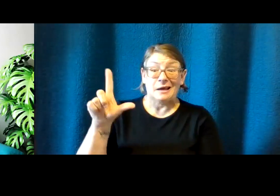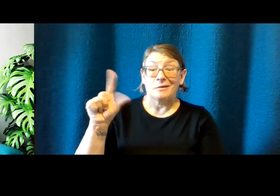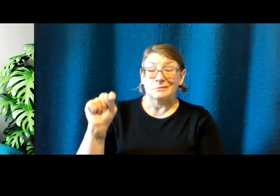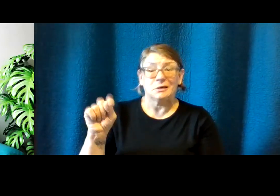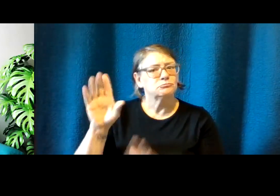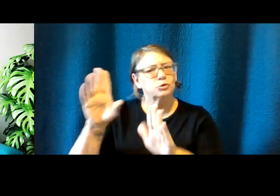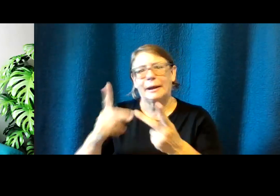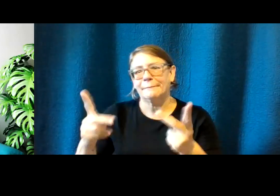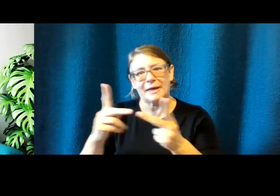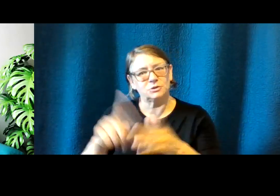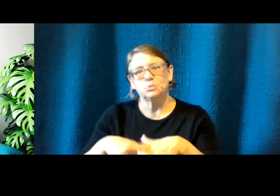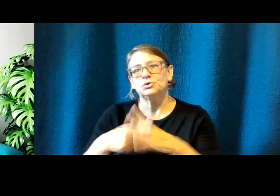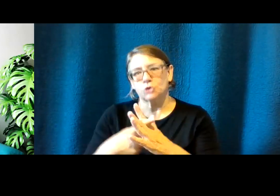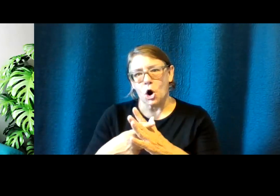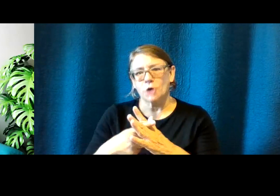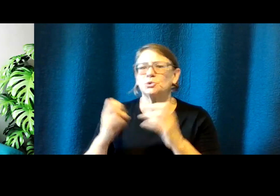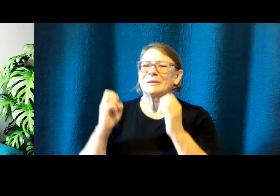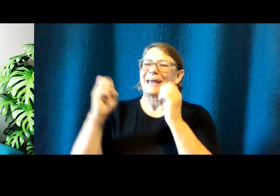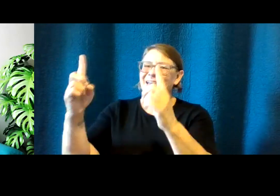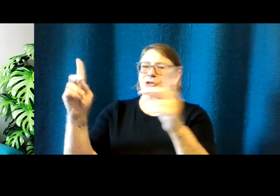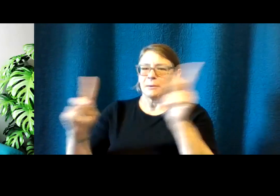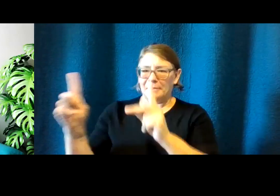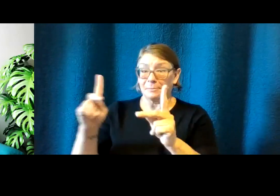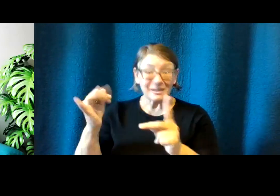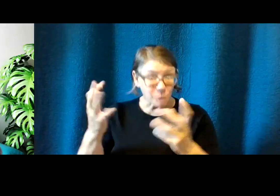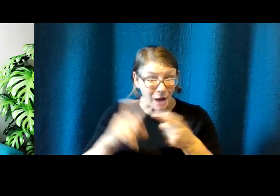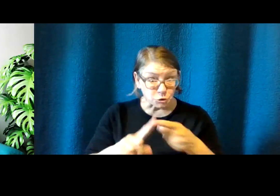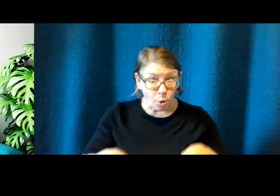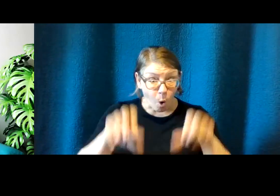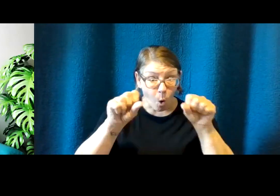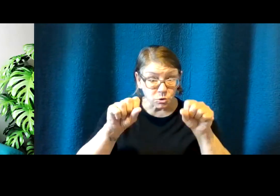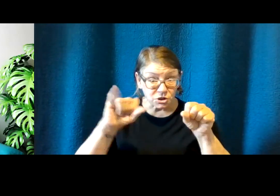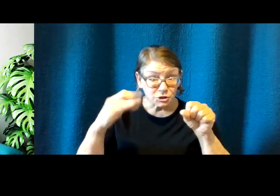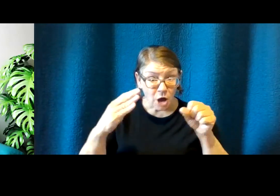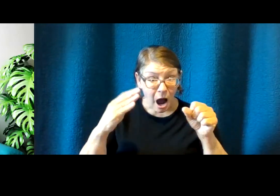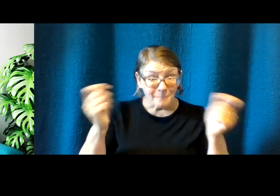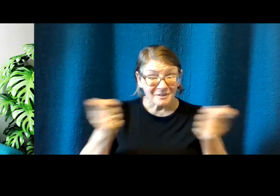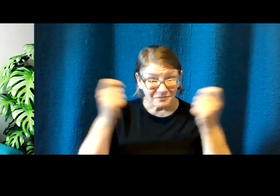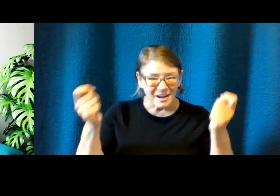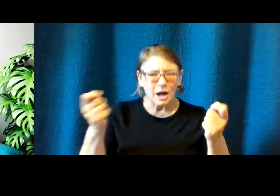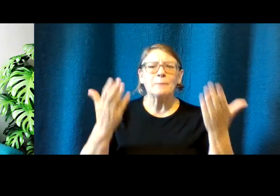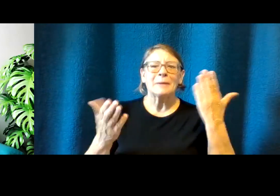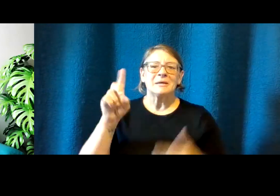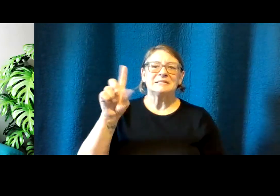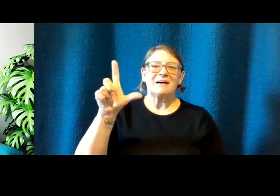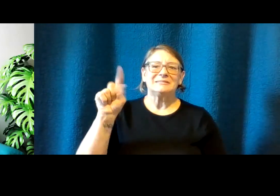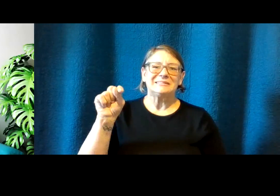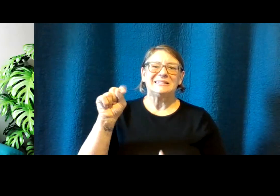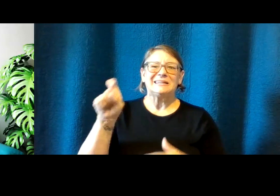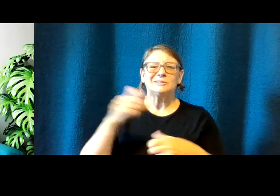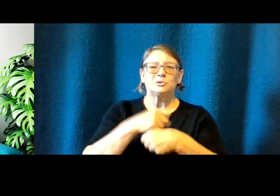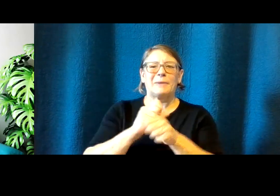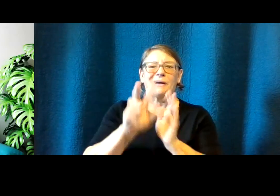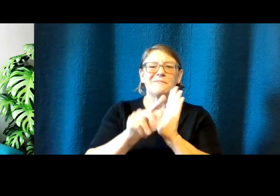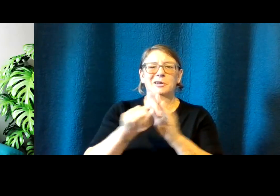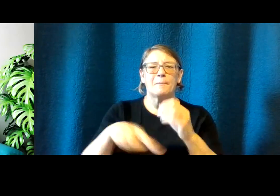to start. Educating people if they want a job fair, that maybe we do a video on why it's important to have a live